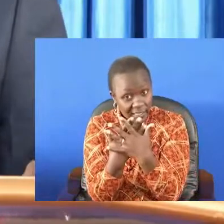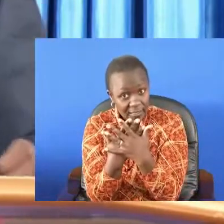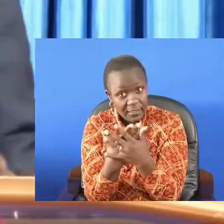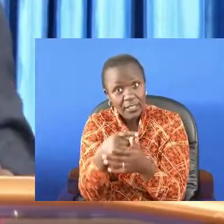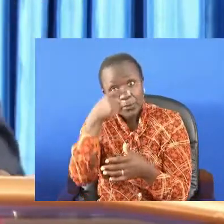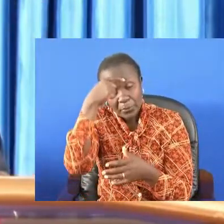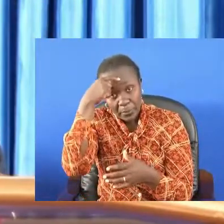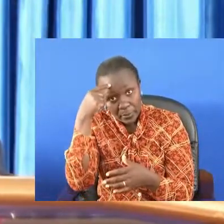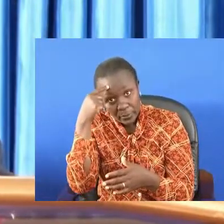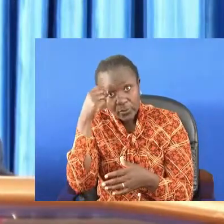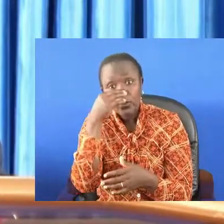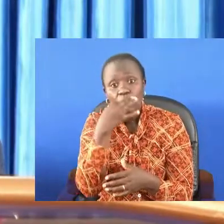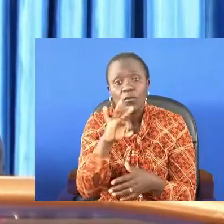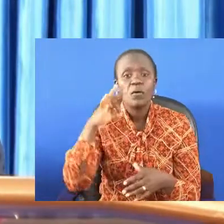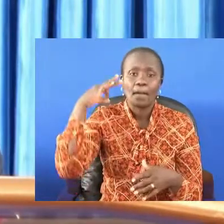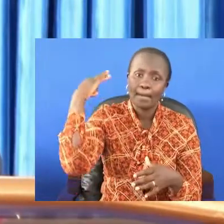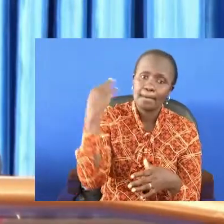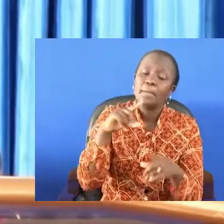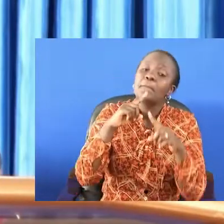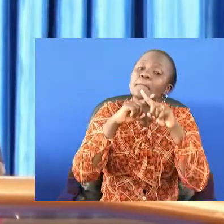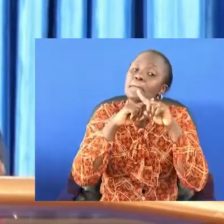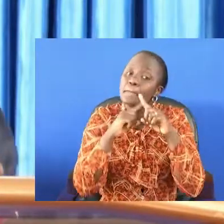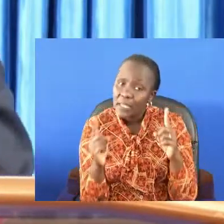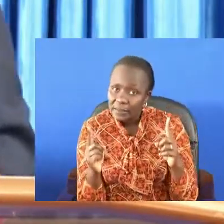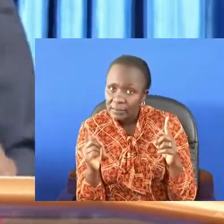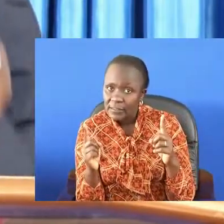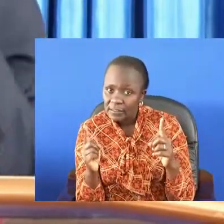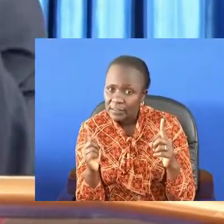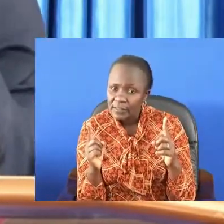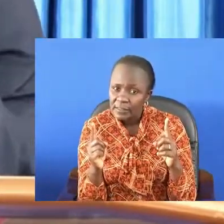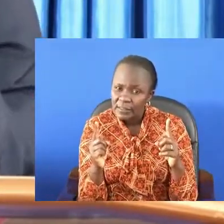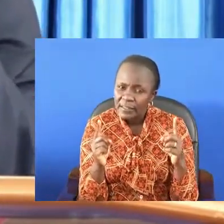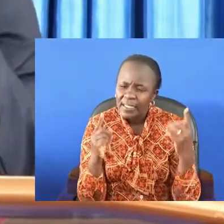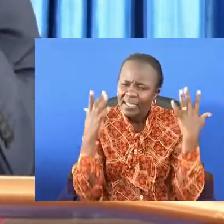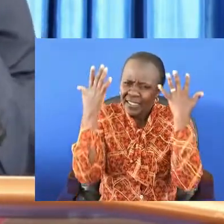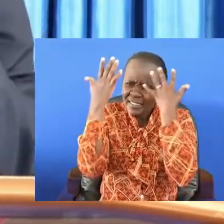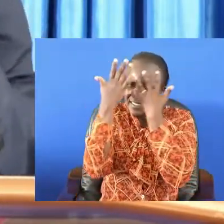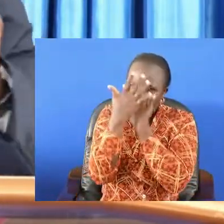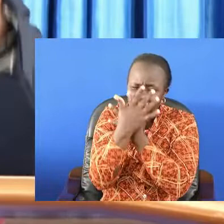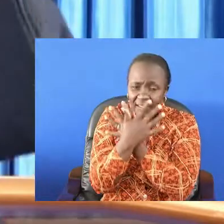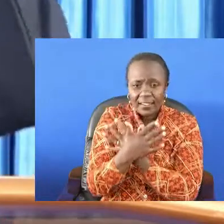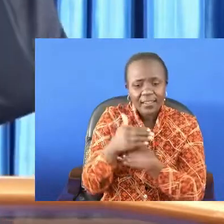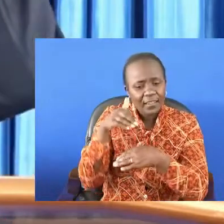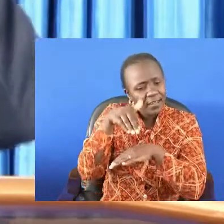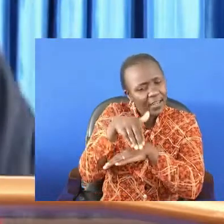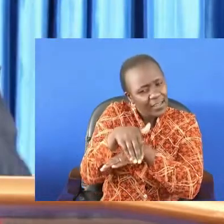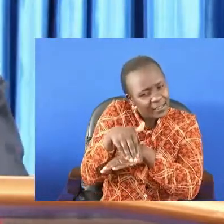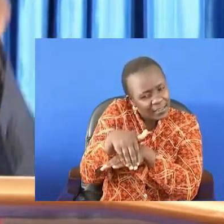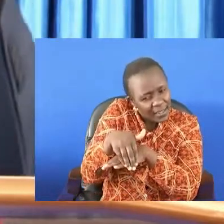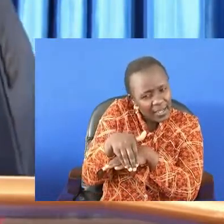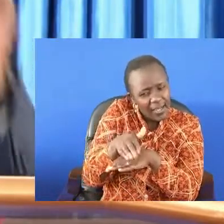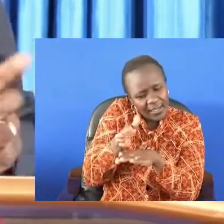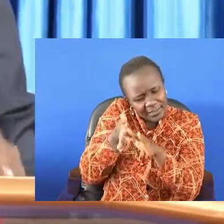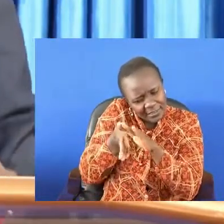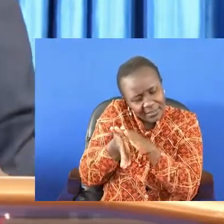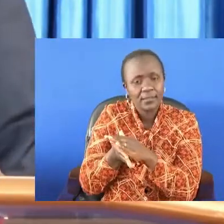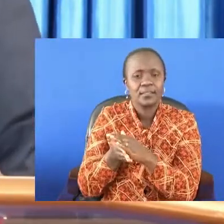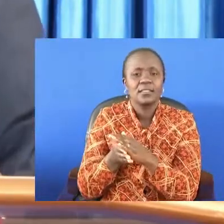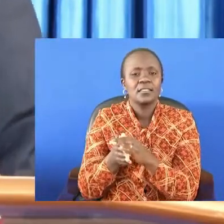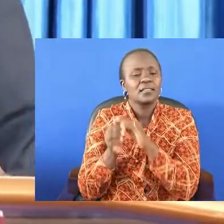jail because of preaching. But then, at midnight, when you are supposed to just sleep and